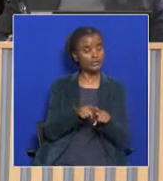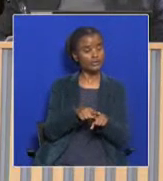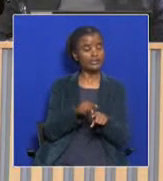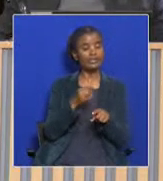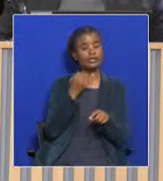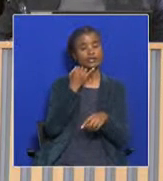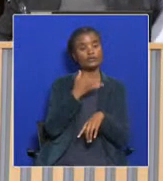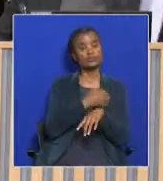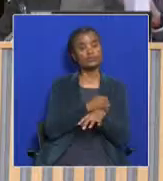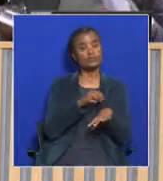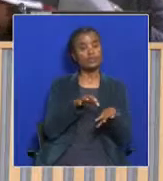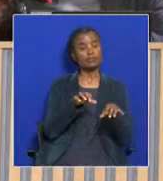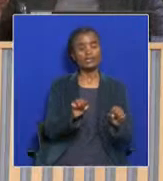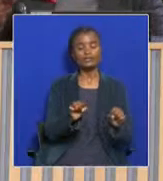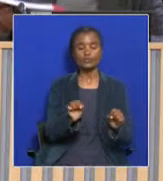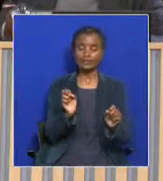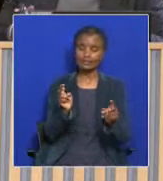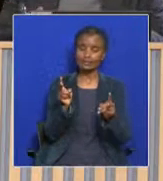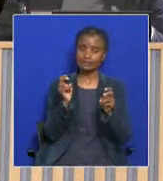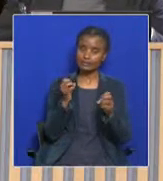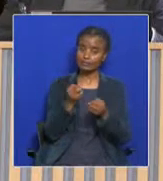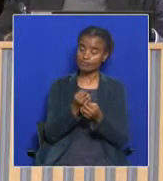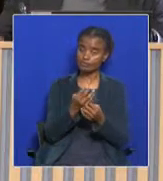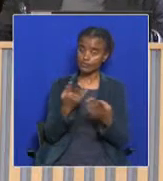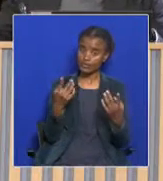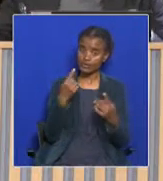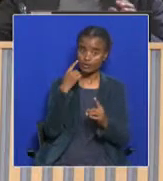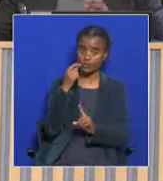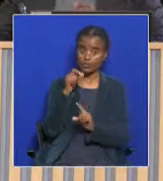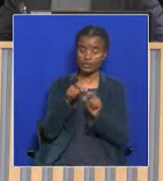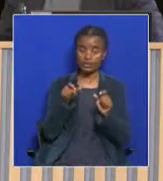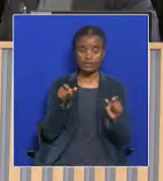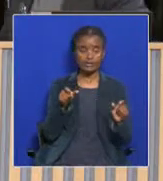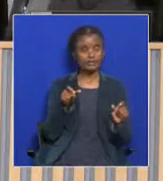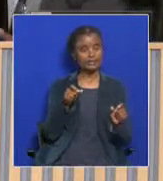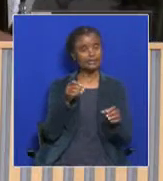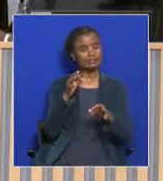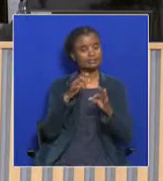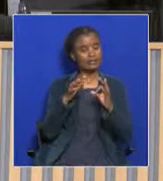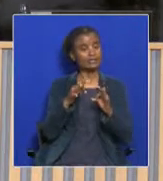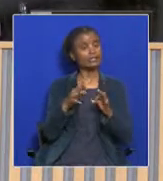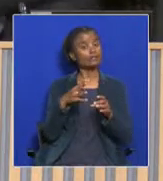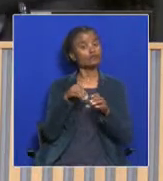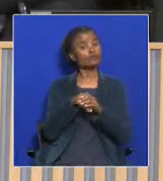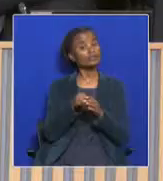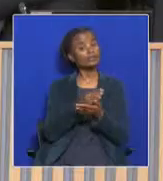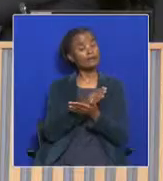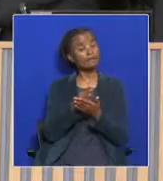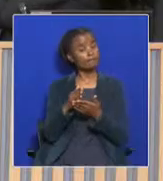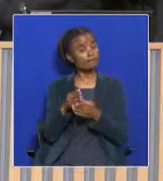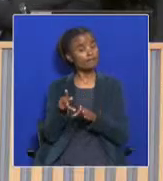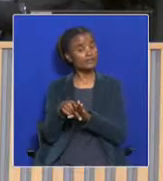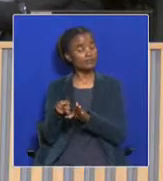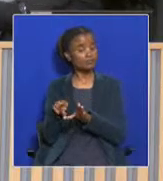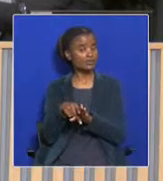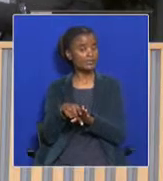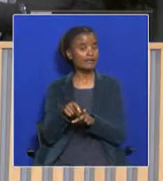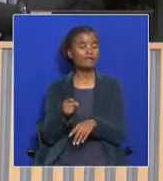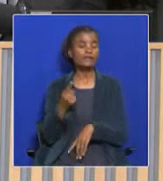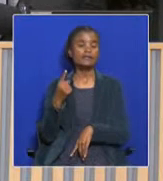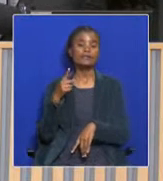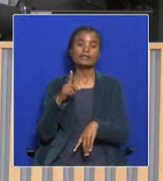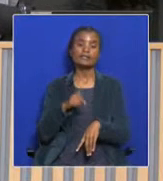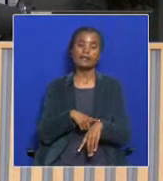to many witnesses explaining, including witnesses that have participated. It's the first time, and maybe that's why